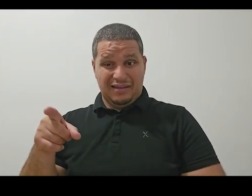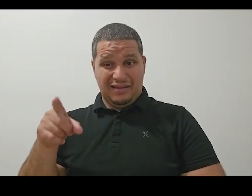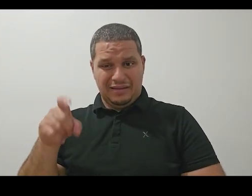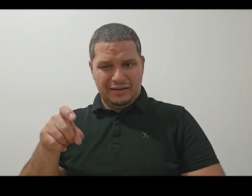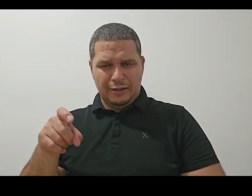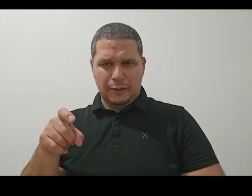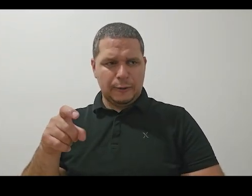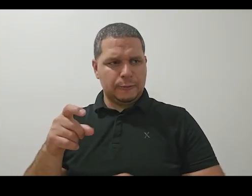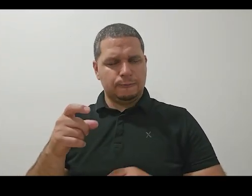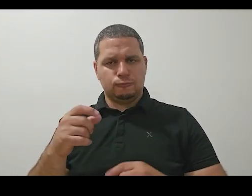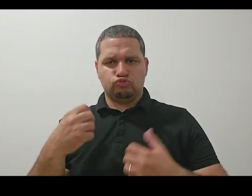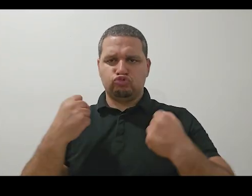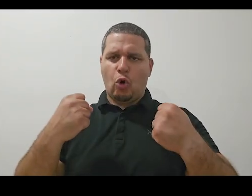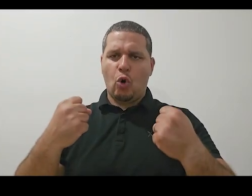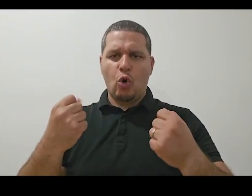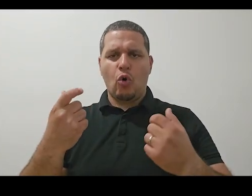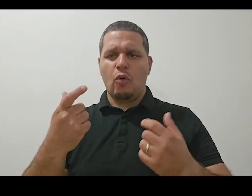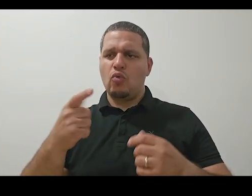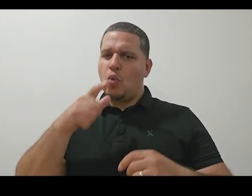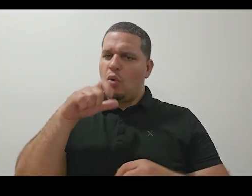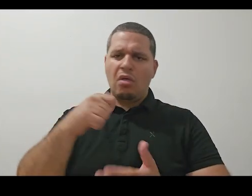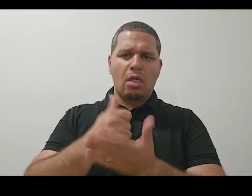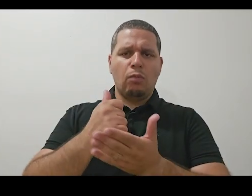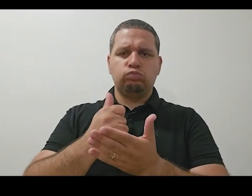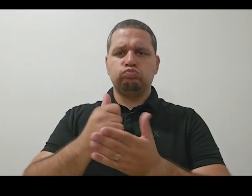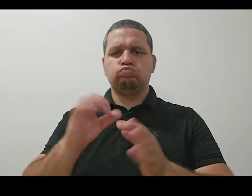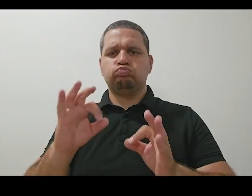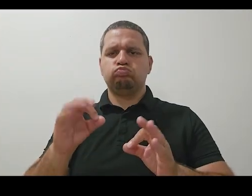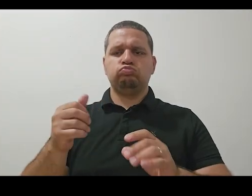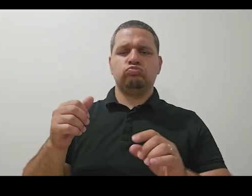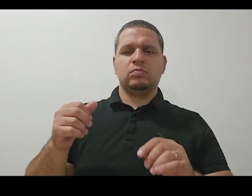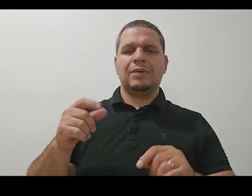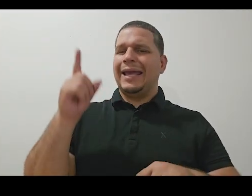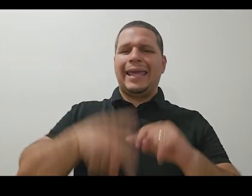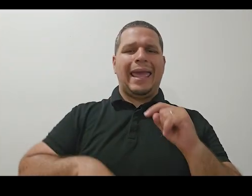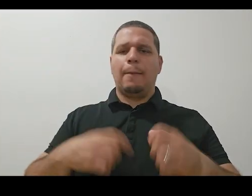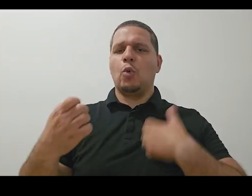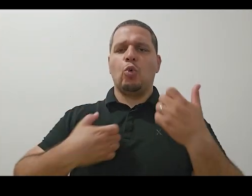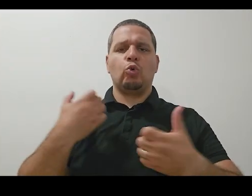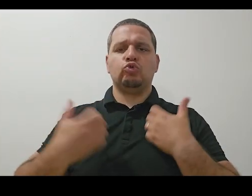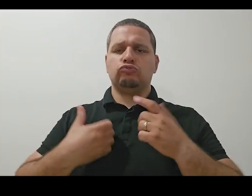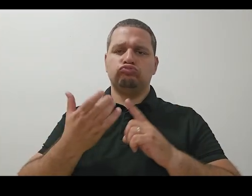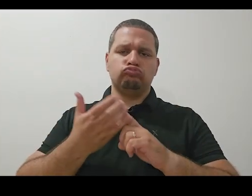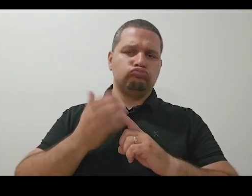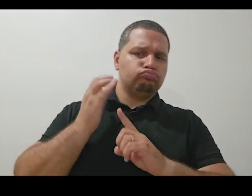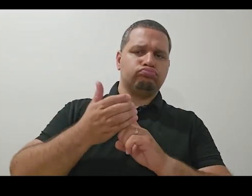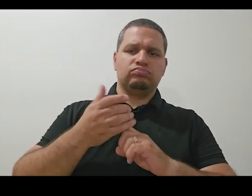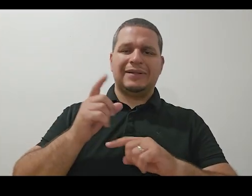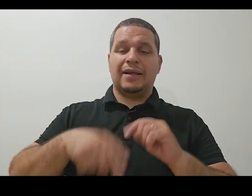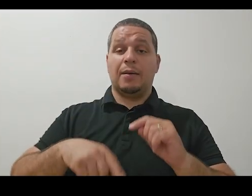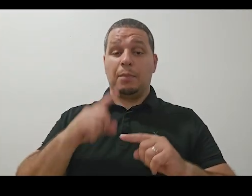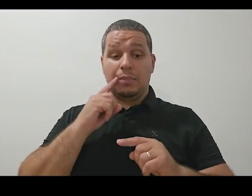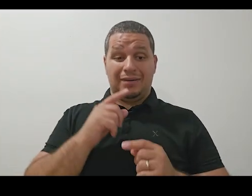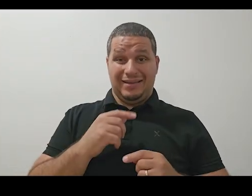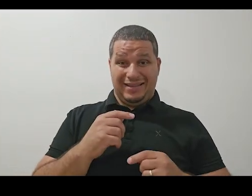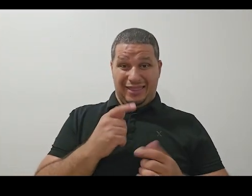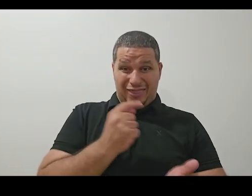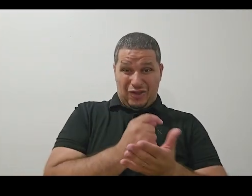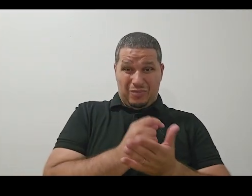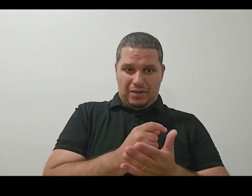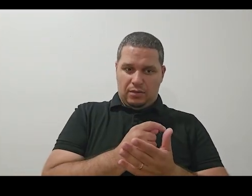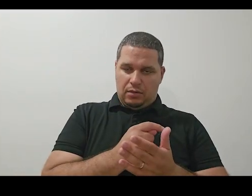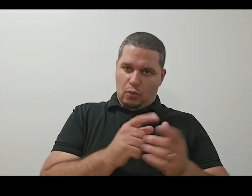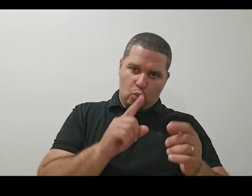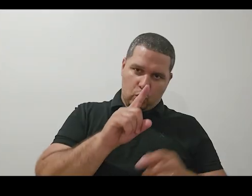collected and very strong and basically not emotional. But psychotherapy is all about emotional and all about